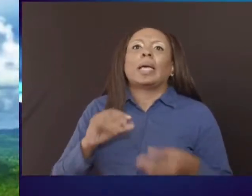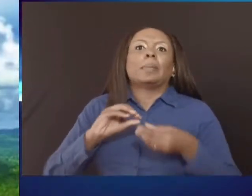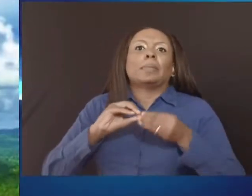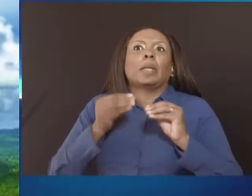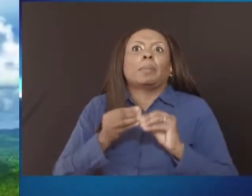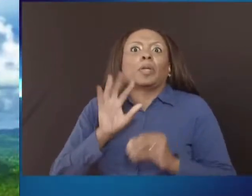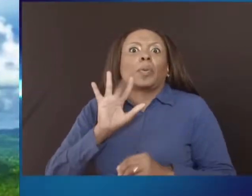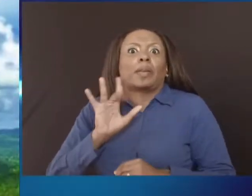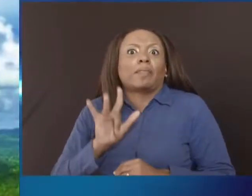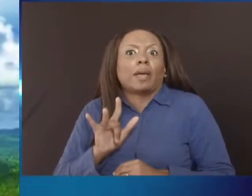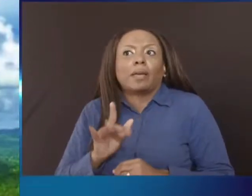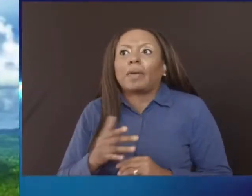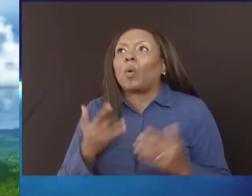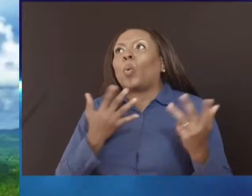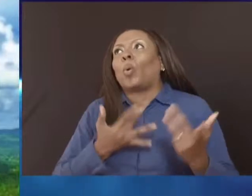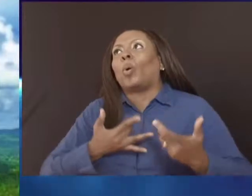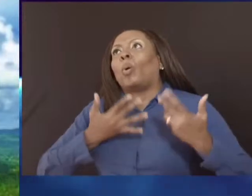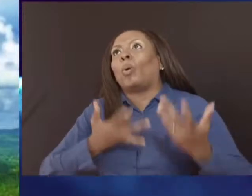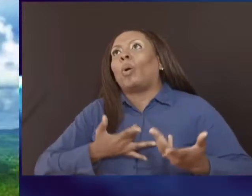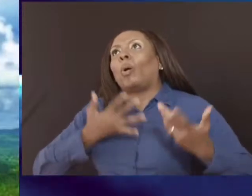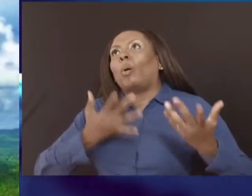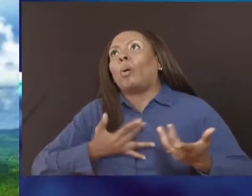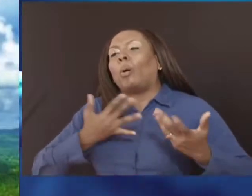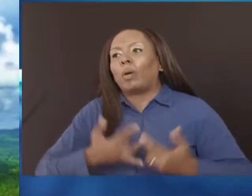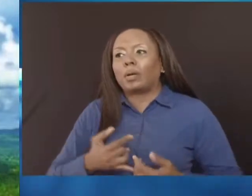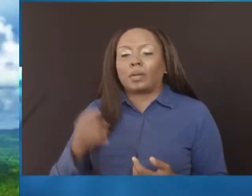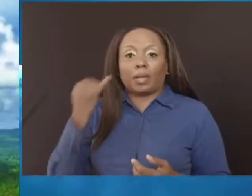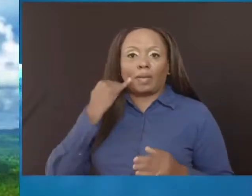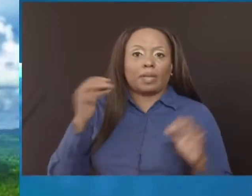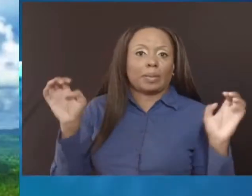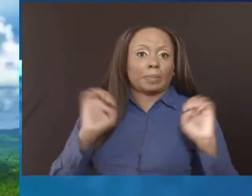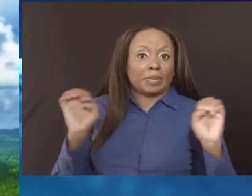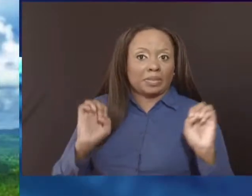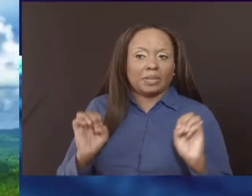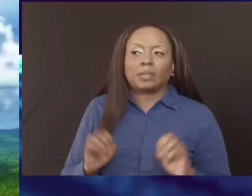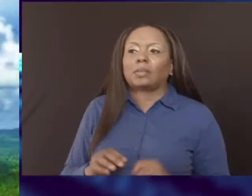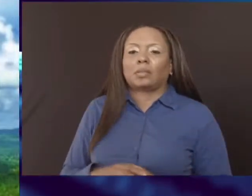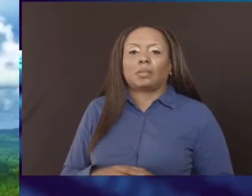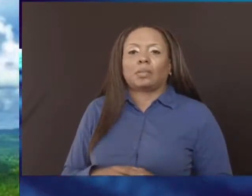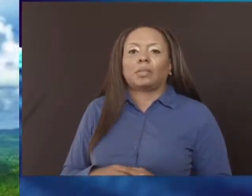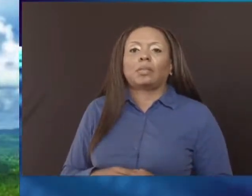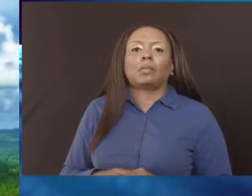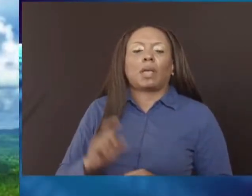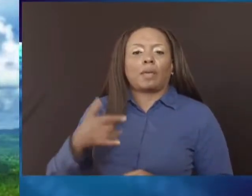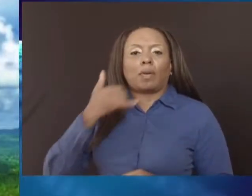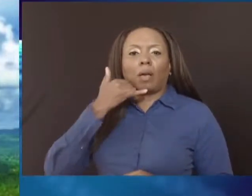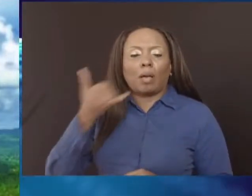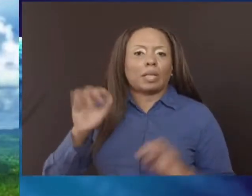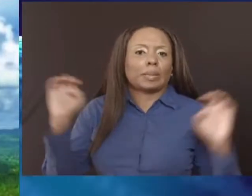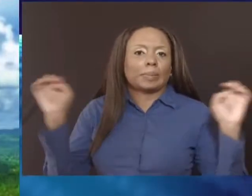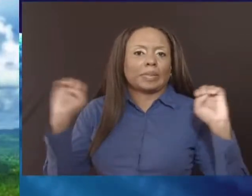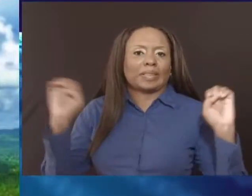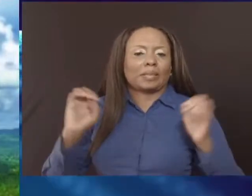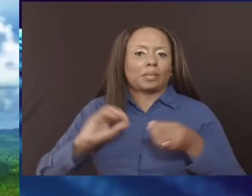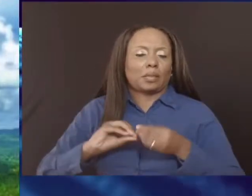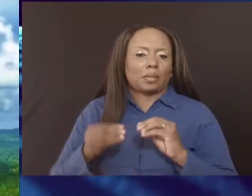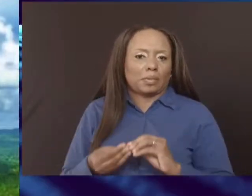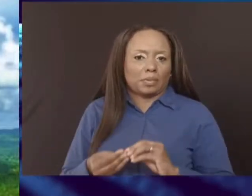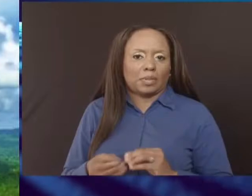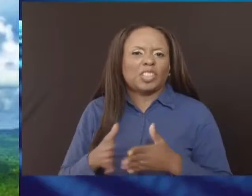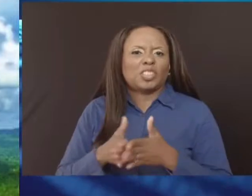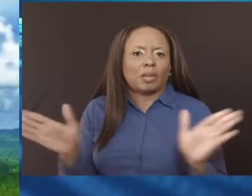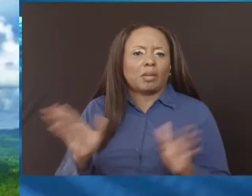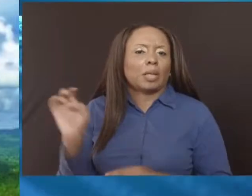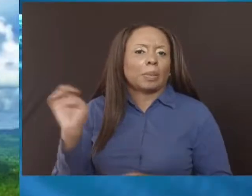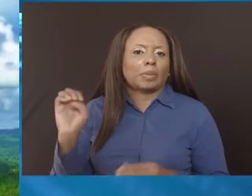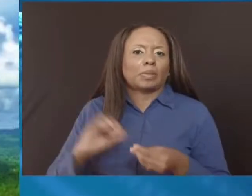is really, really wrong. If it is an emergency, we ask you to call our emergency numbers that we have for general emergency